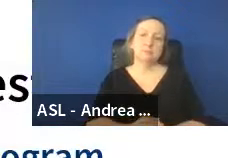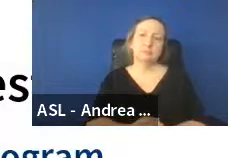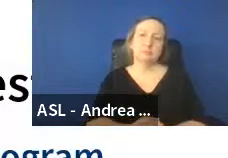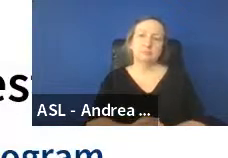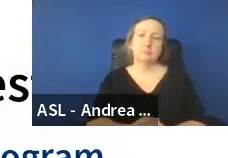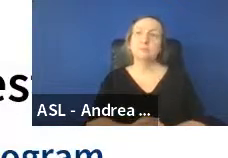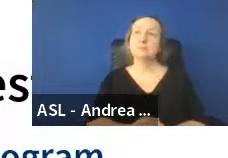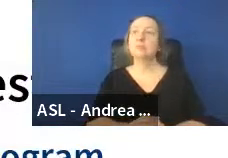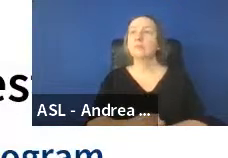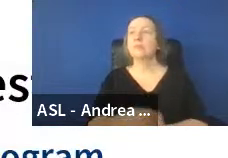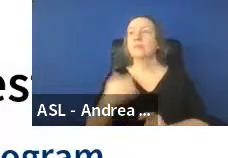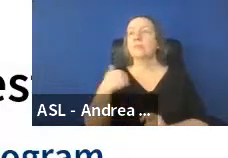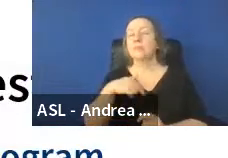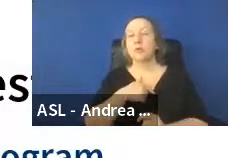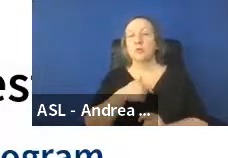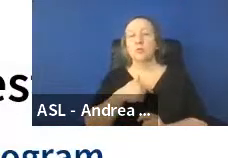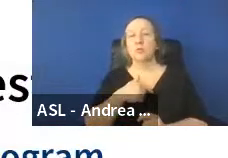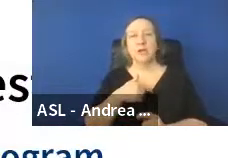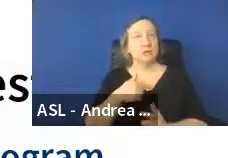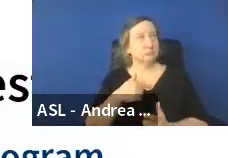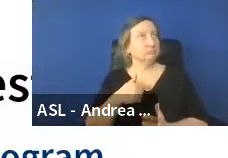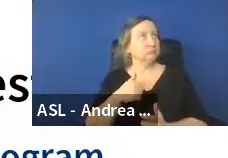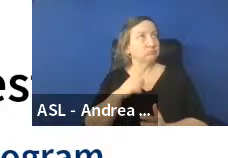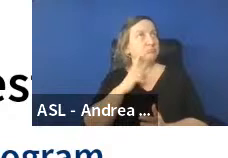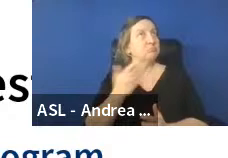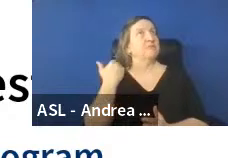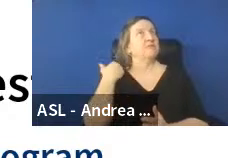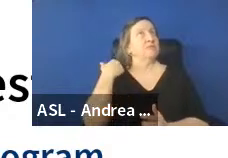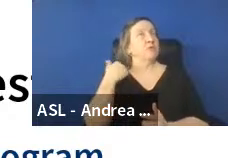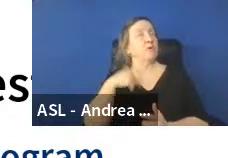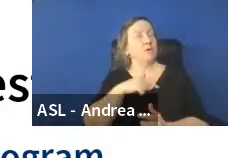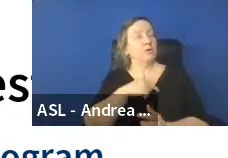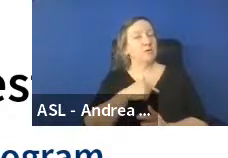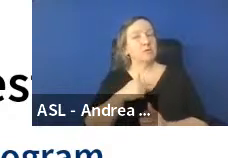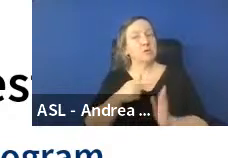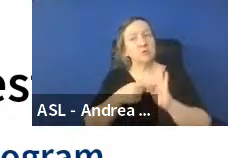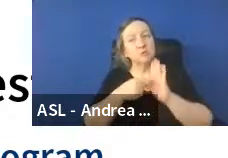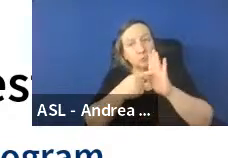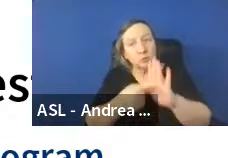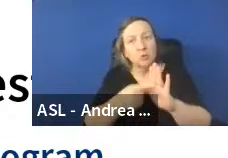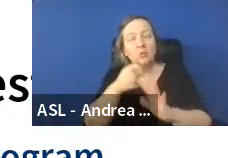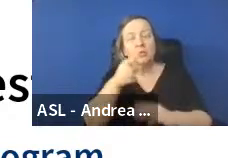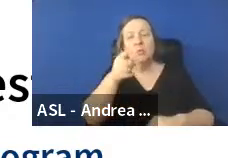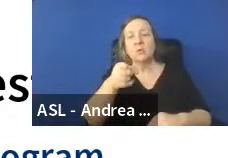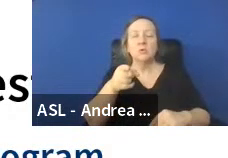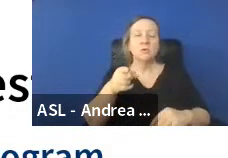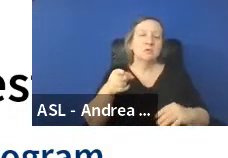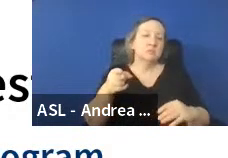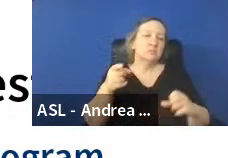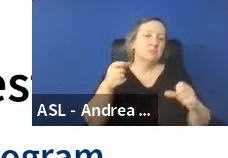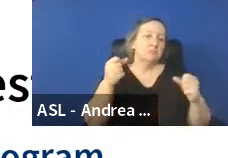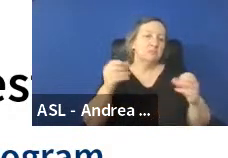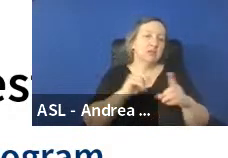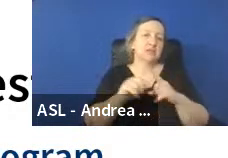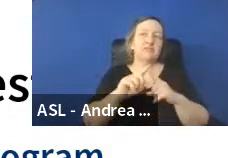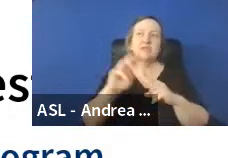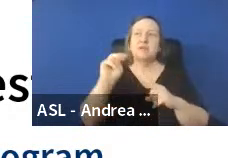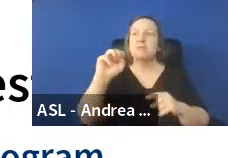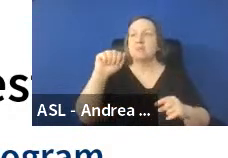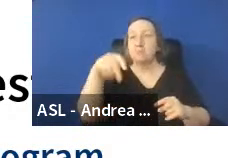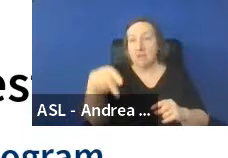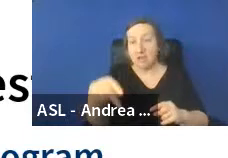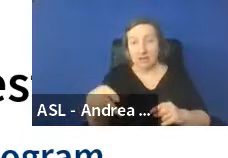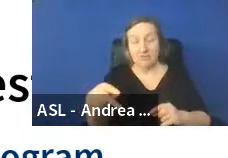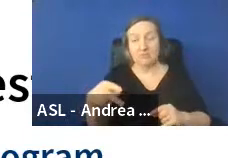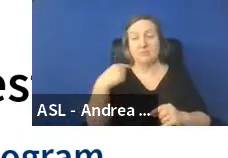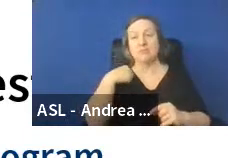So we came to you, it's been a little while now, and showed you sort of a number of different maps where